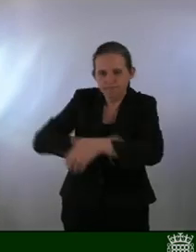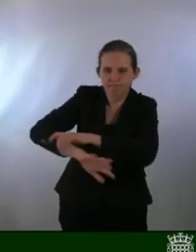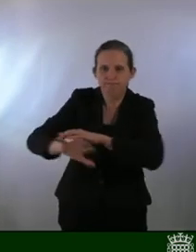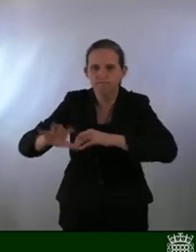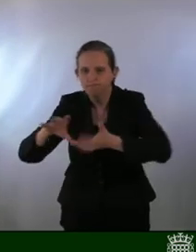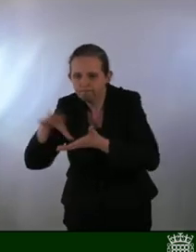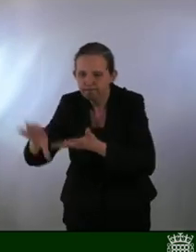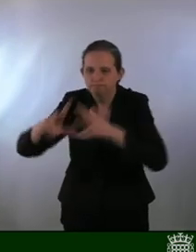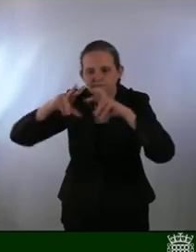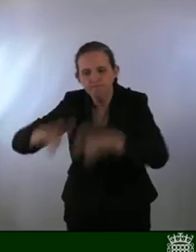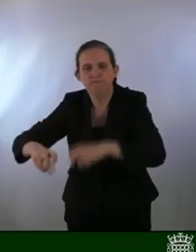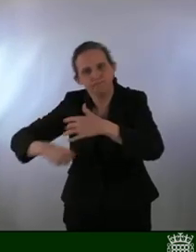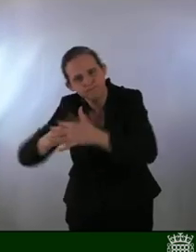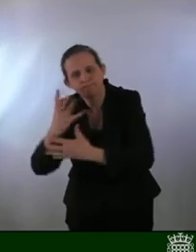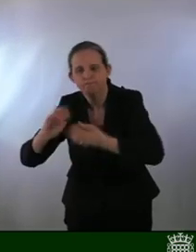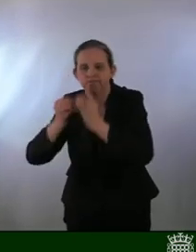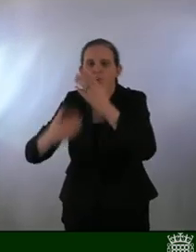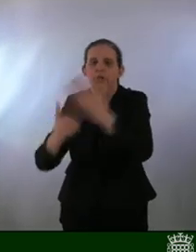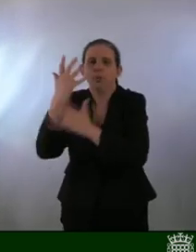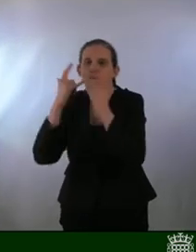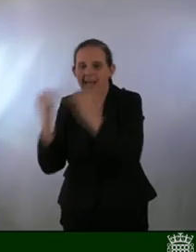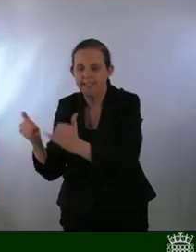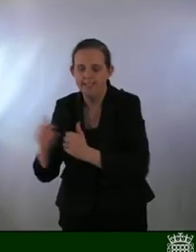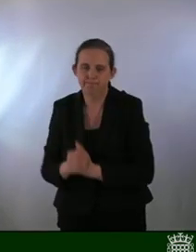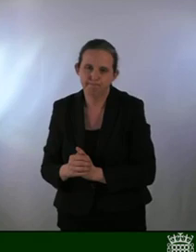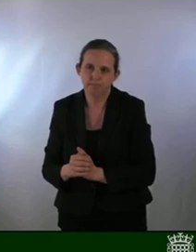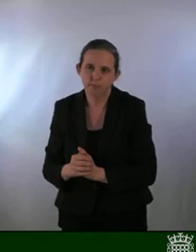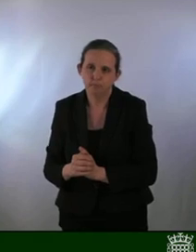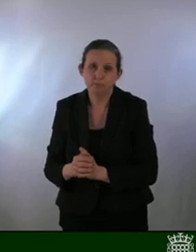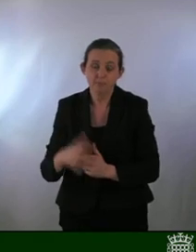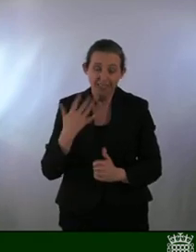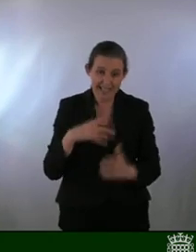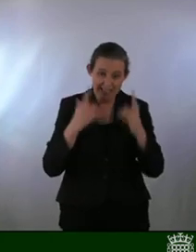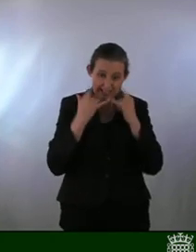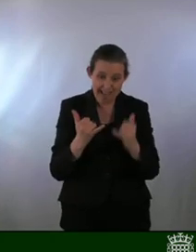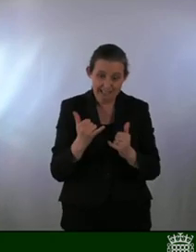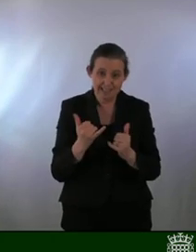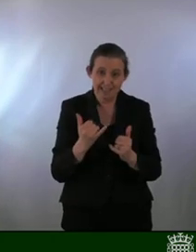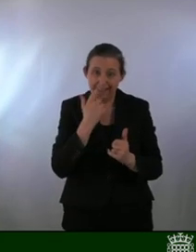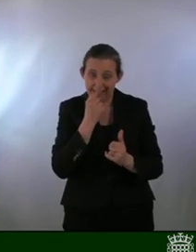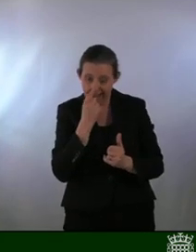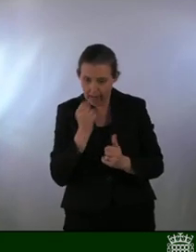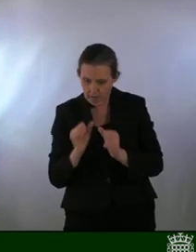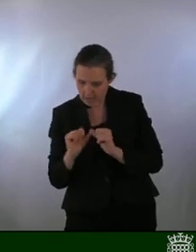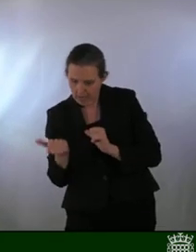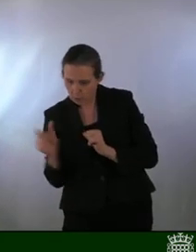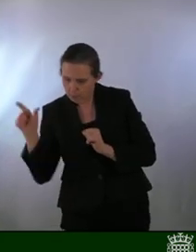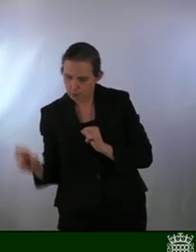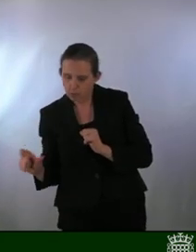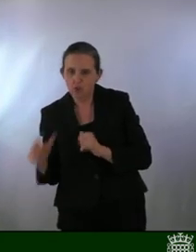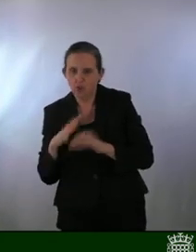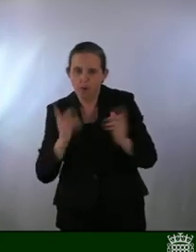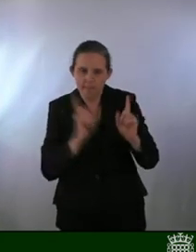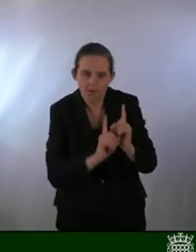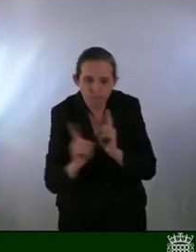into creating it. We also need testing that can be done at the bedside rather than in the lab, and there's a huge amount of work underway